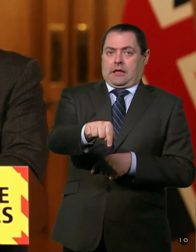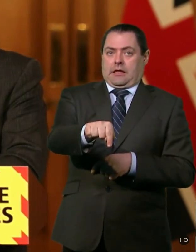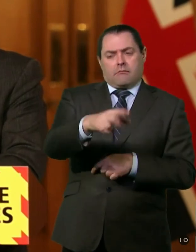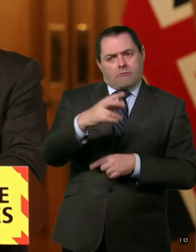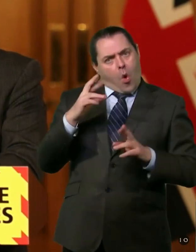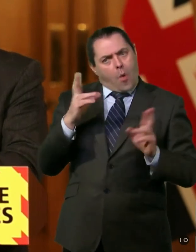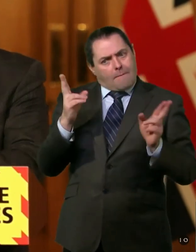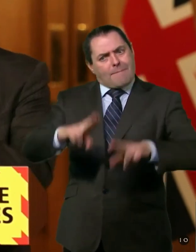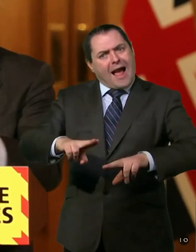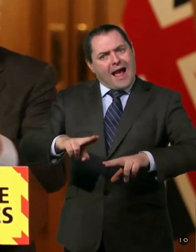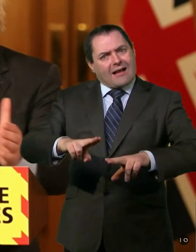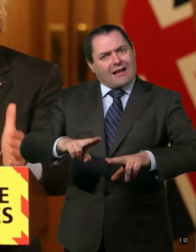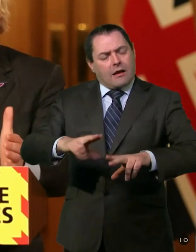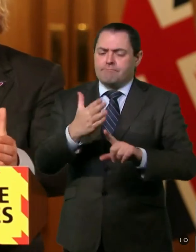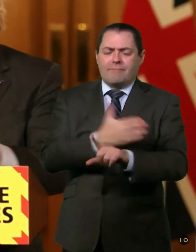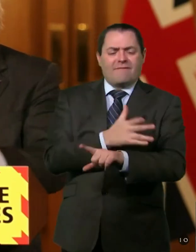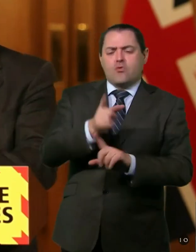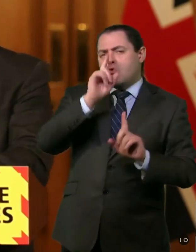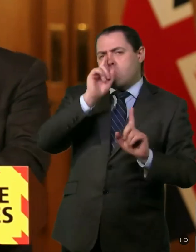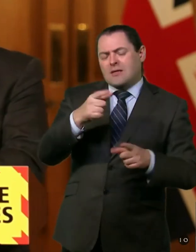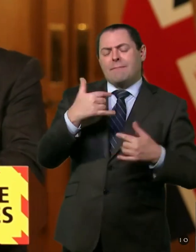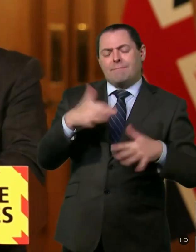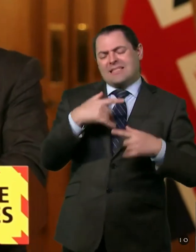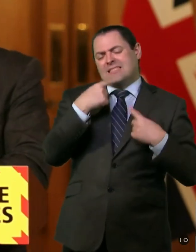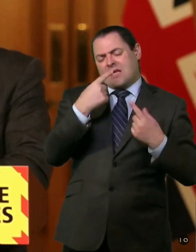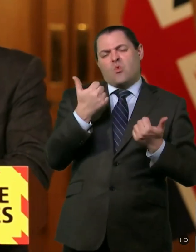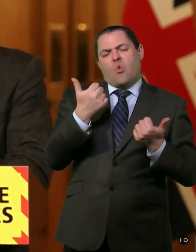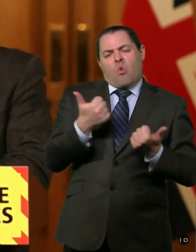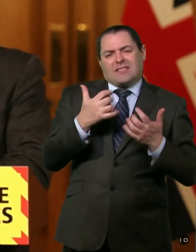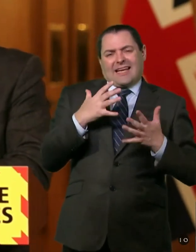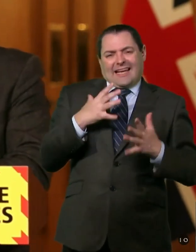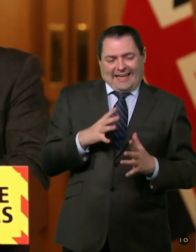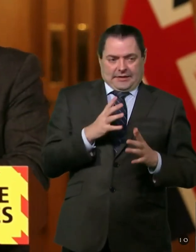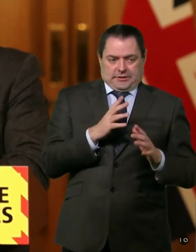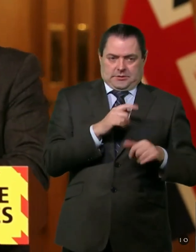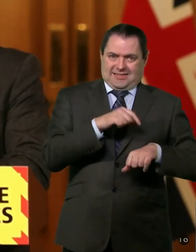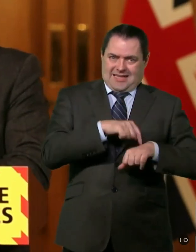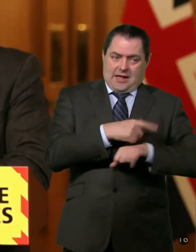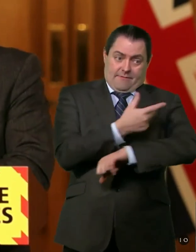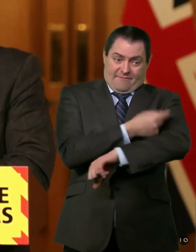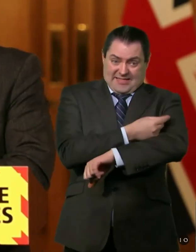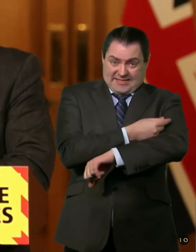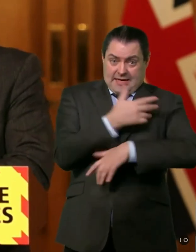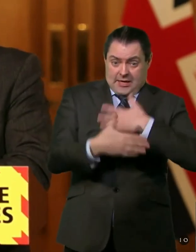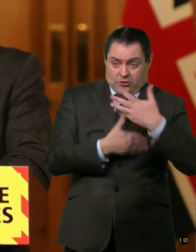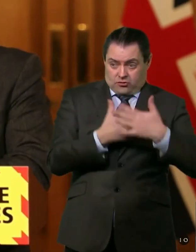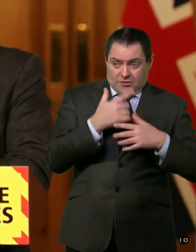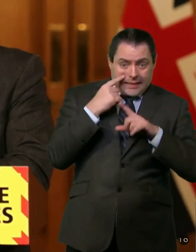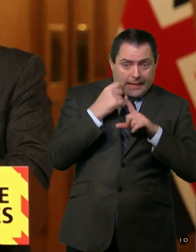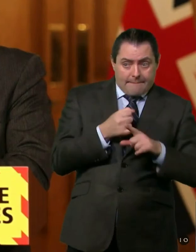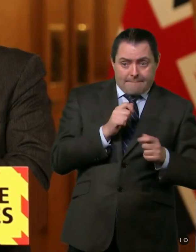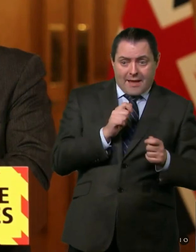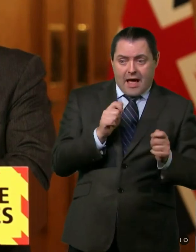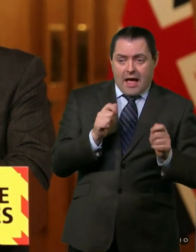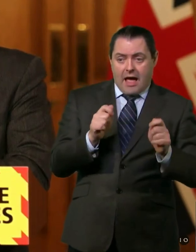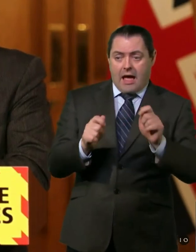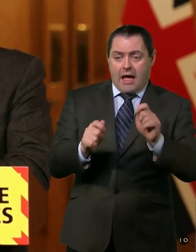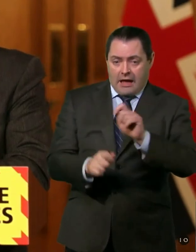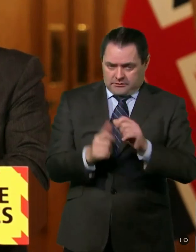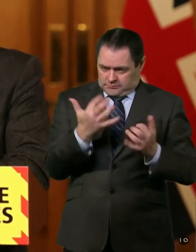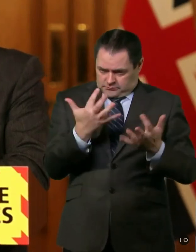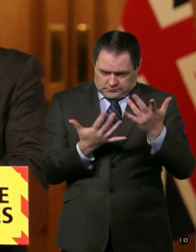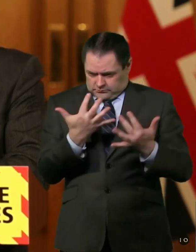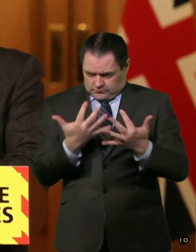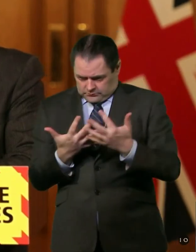reasons I've given, that we've got to give a certain amount of time for all of the those four